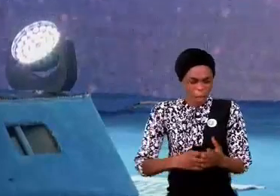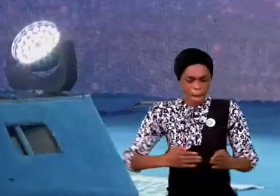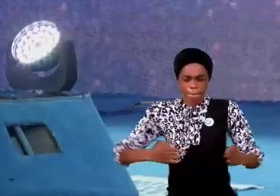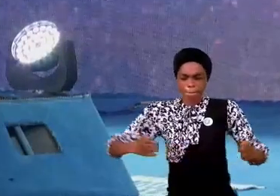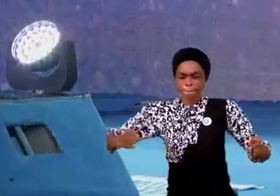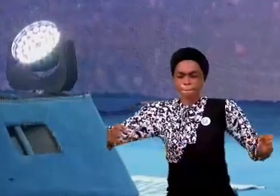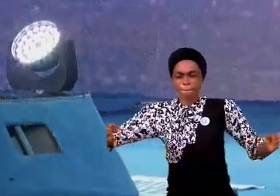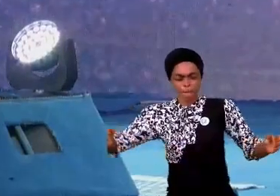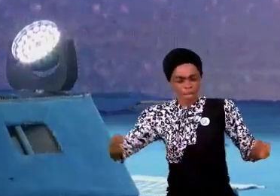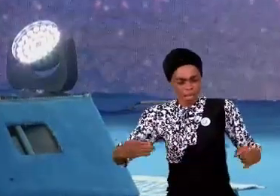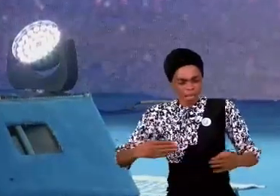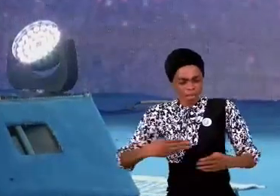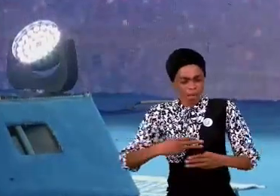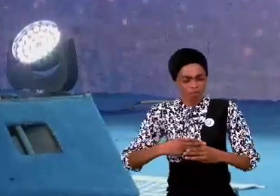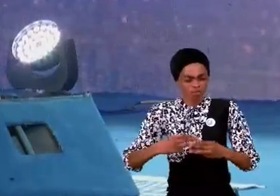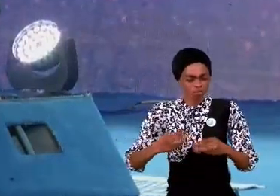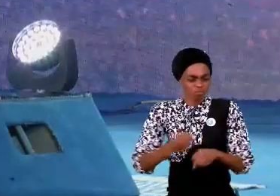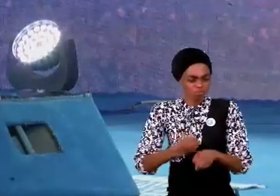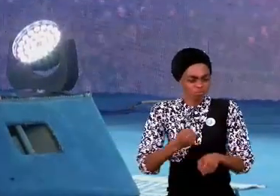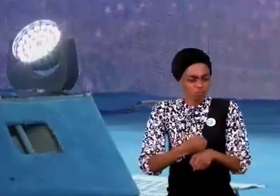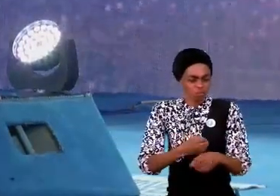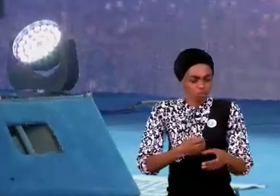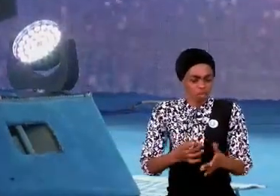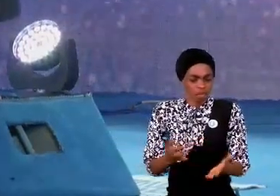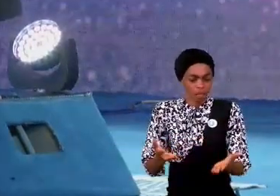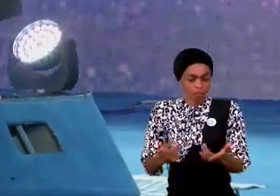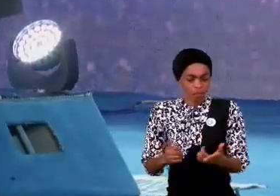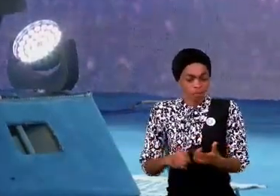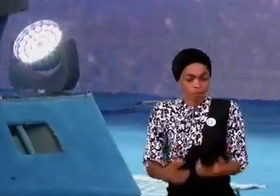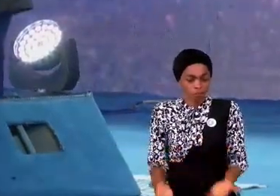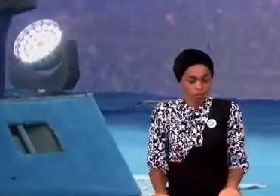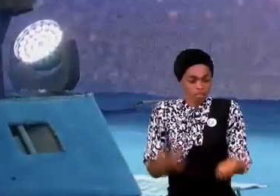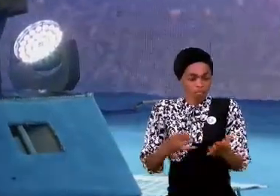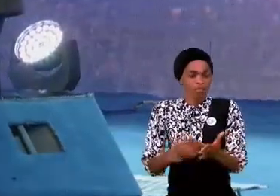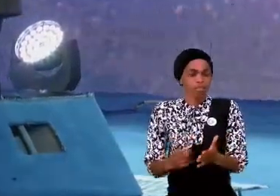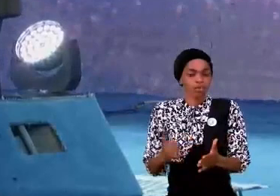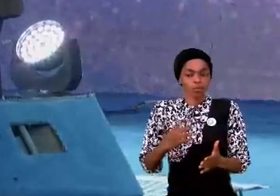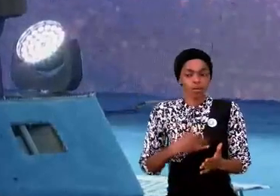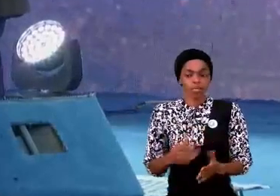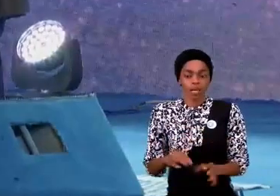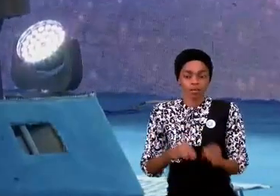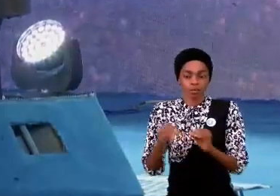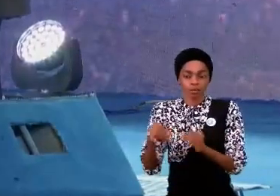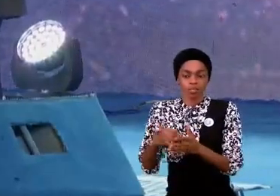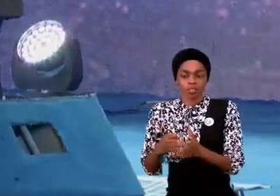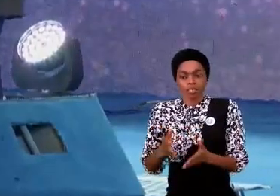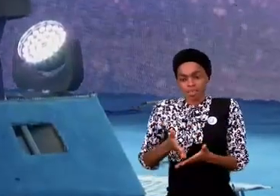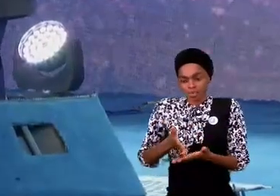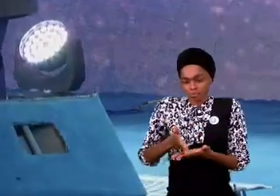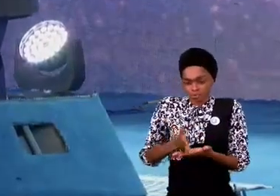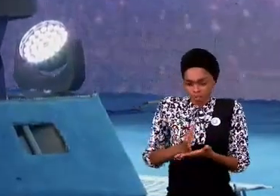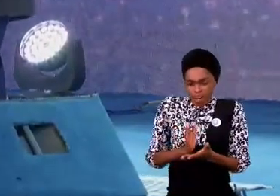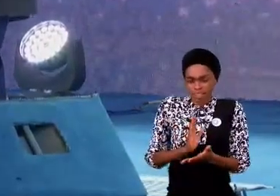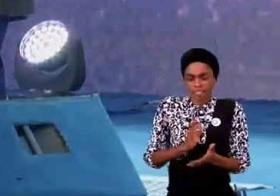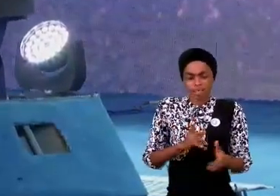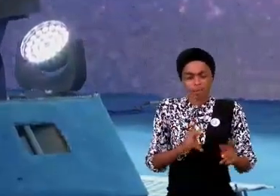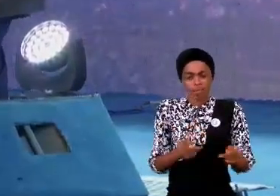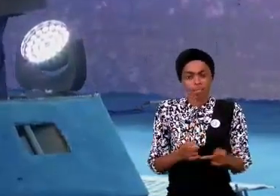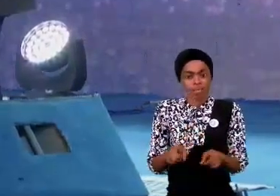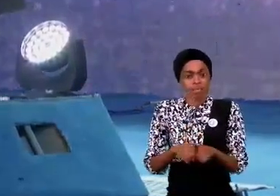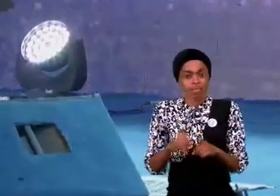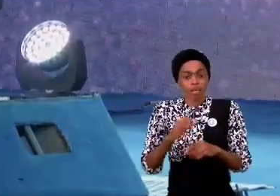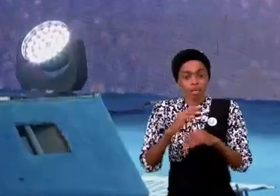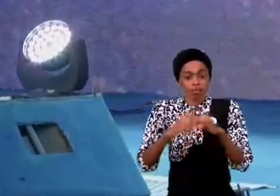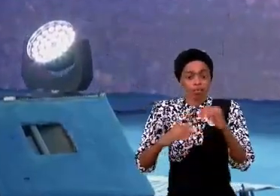as they're building the bridge. But what man cannot do. The machine is